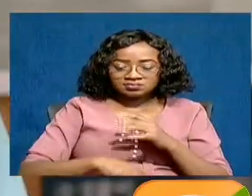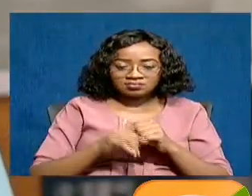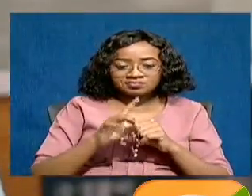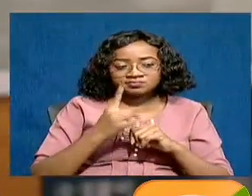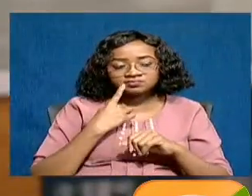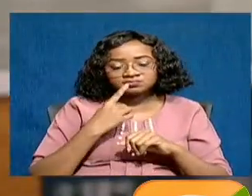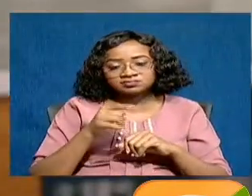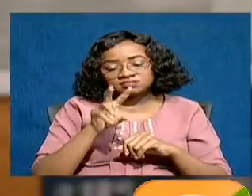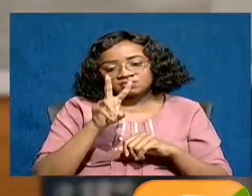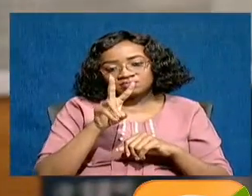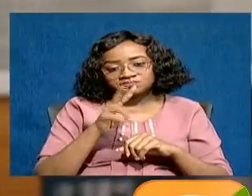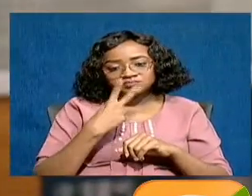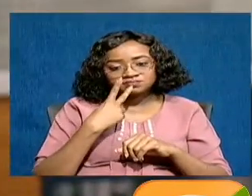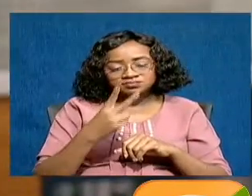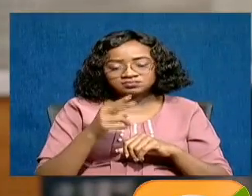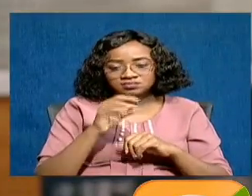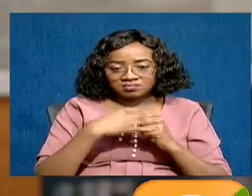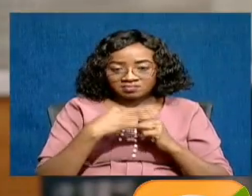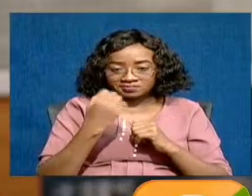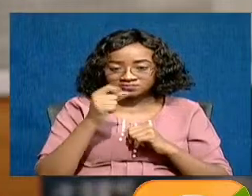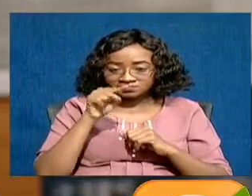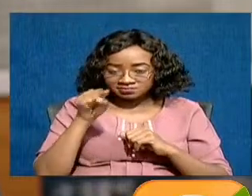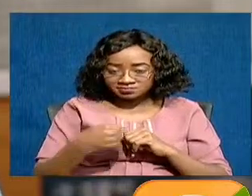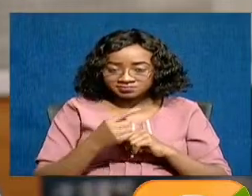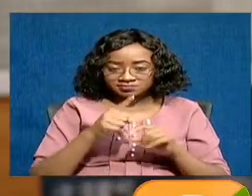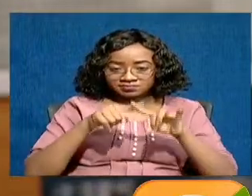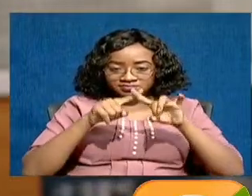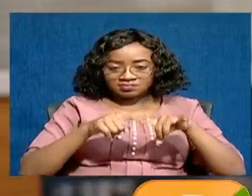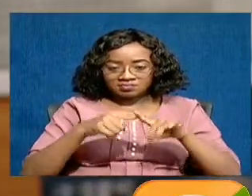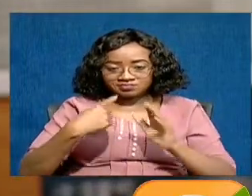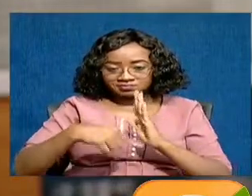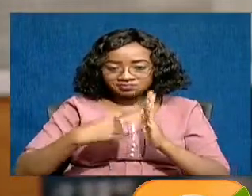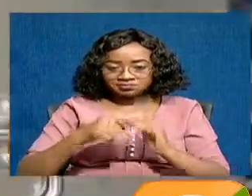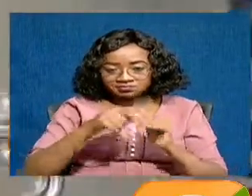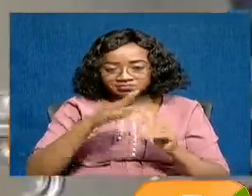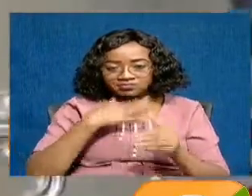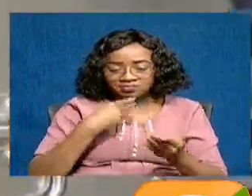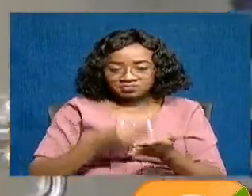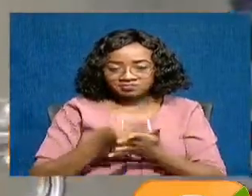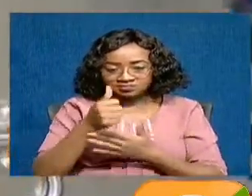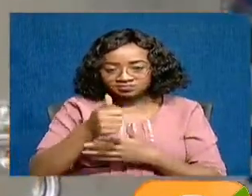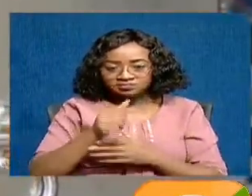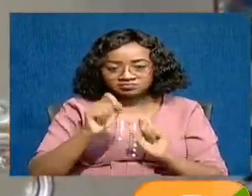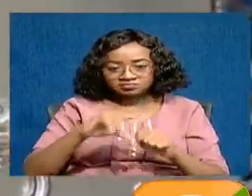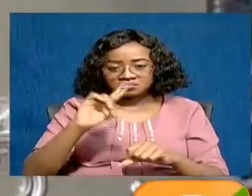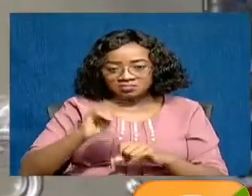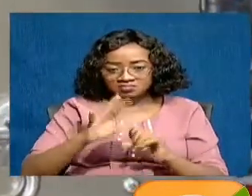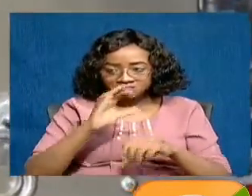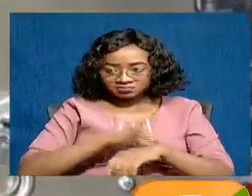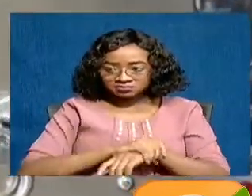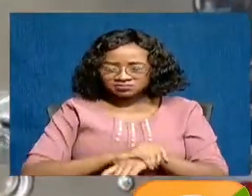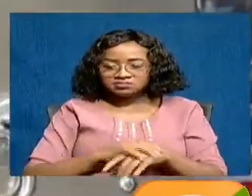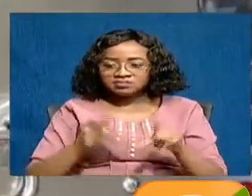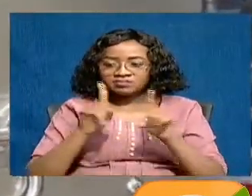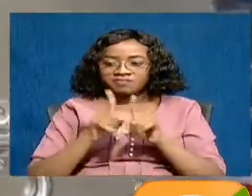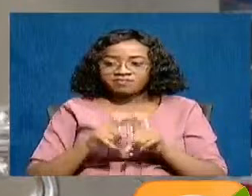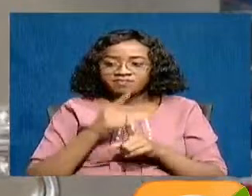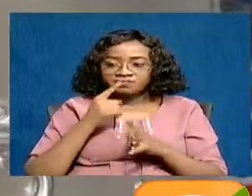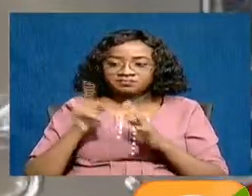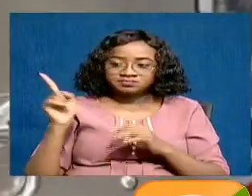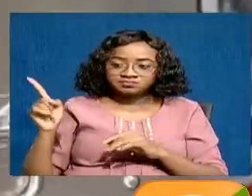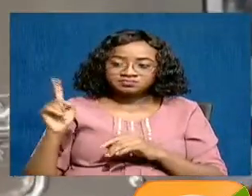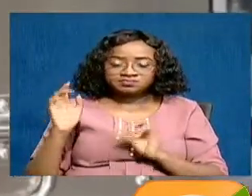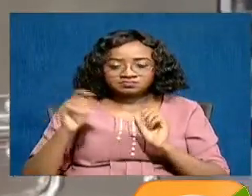for 285,000 based on the number of machines which you are going to buy. But he says the edible oil machines guarantee return